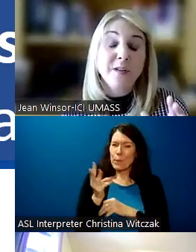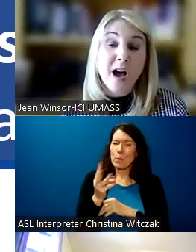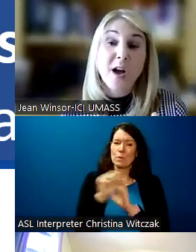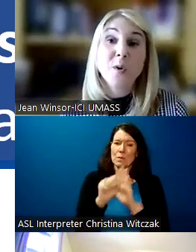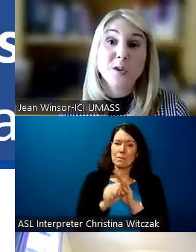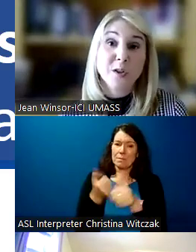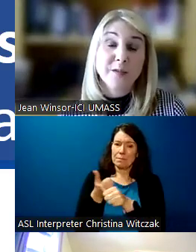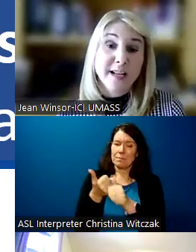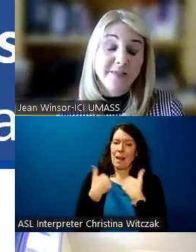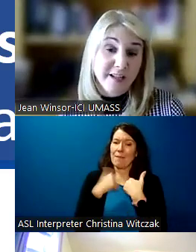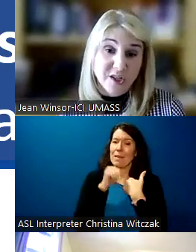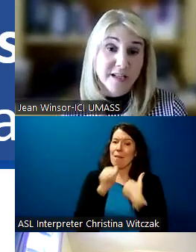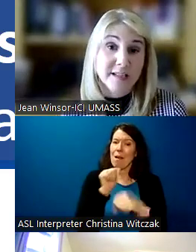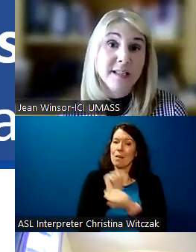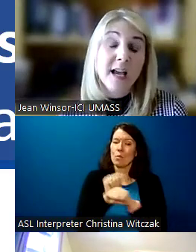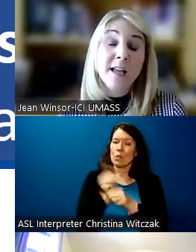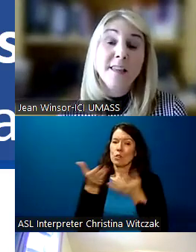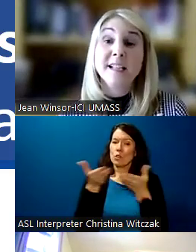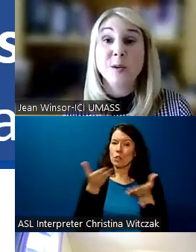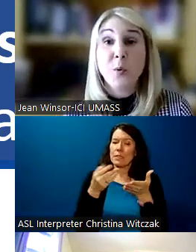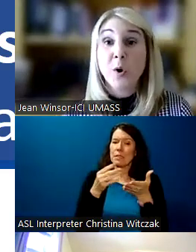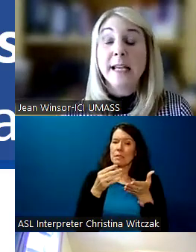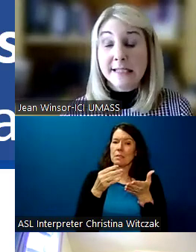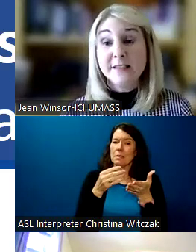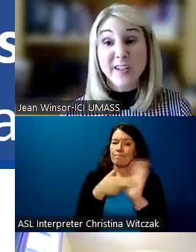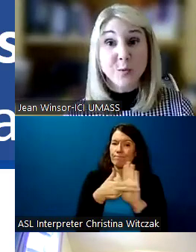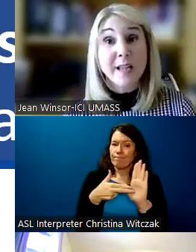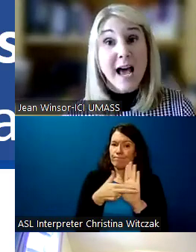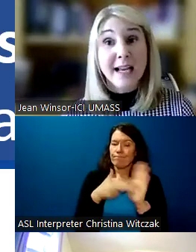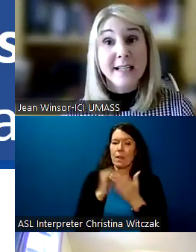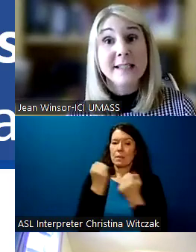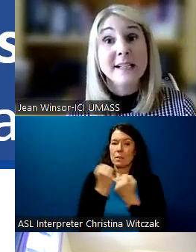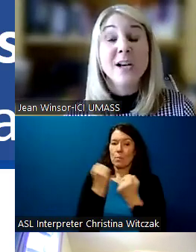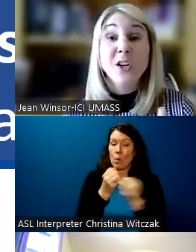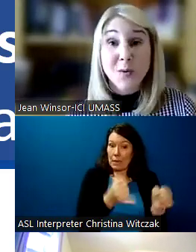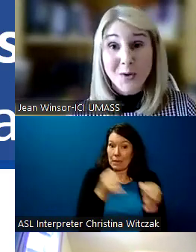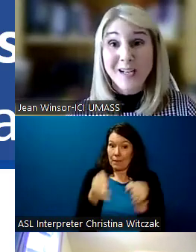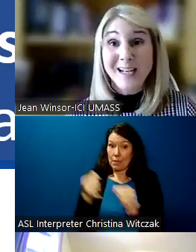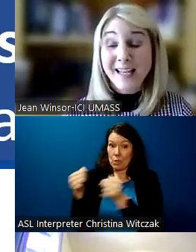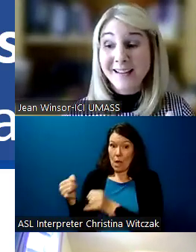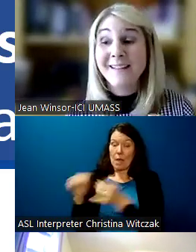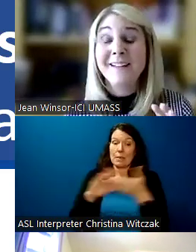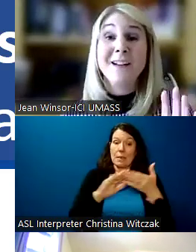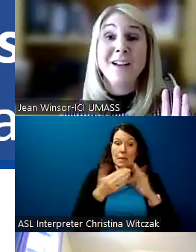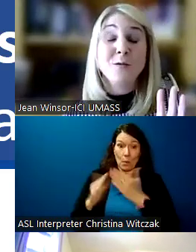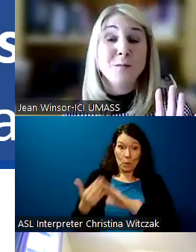have non-work service definitions that support individualized